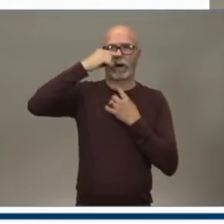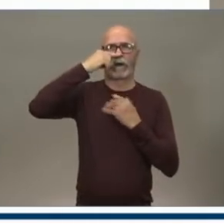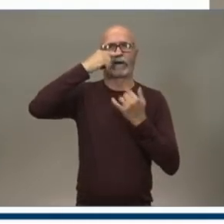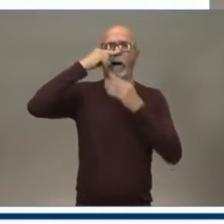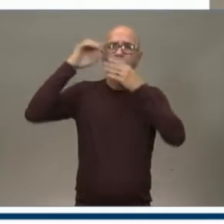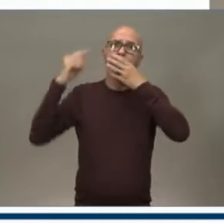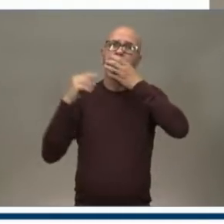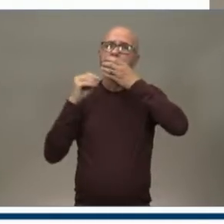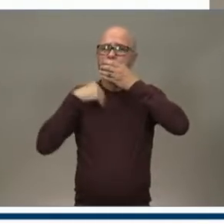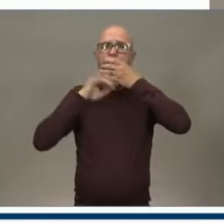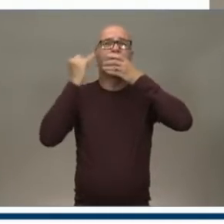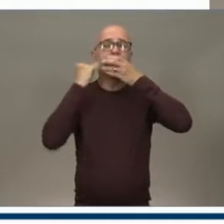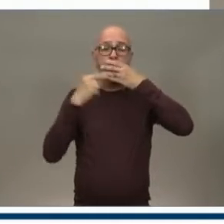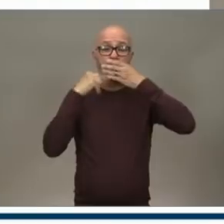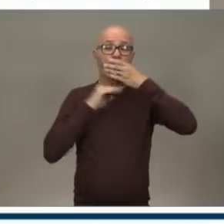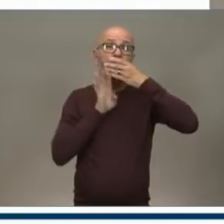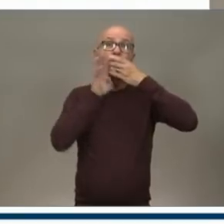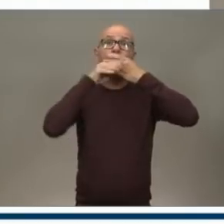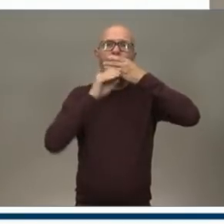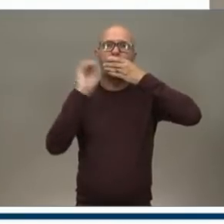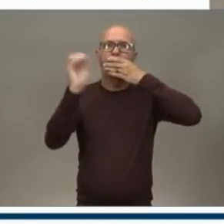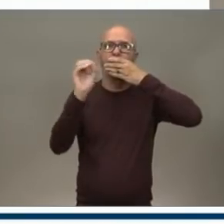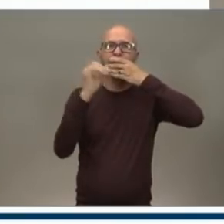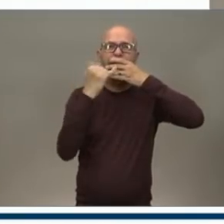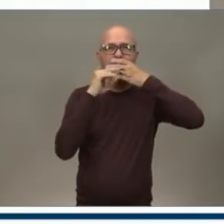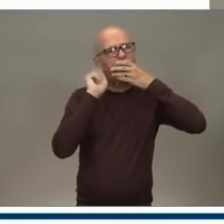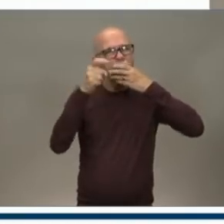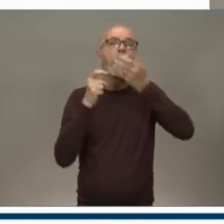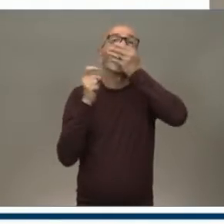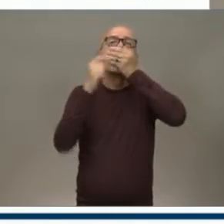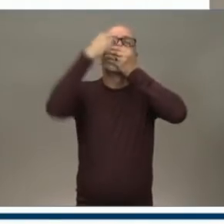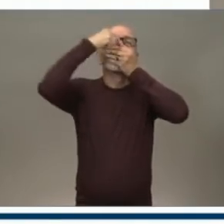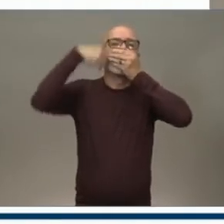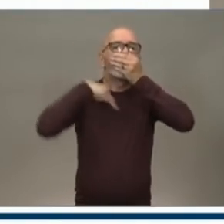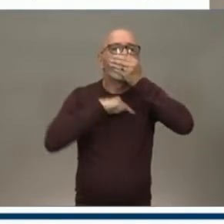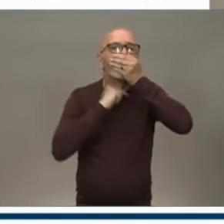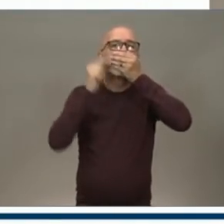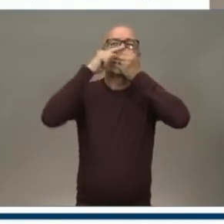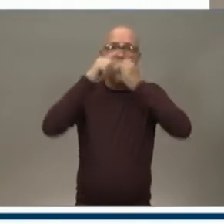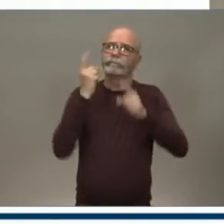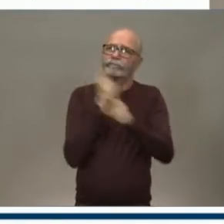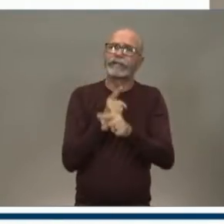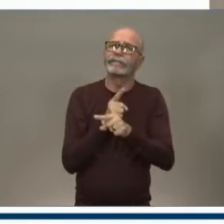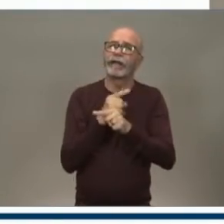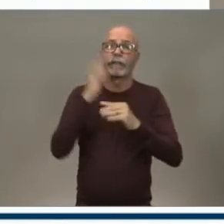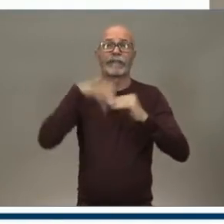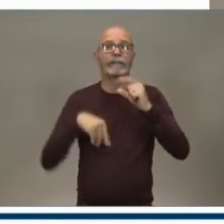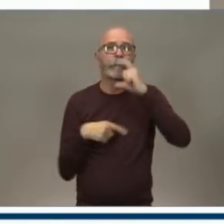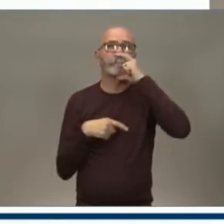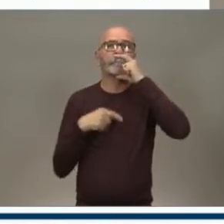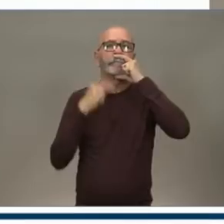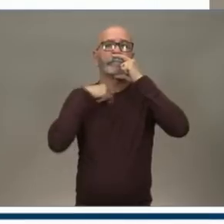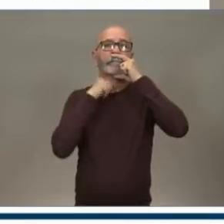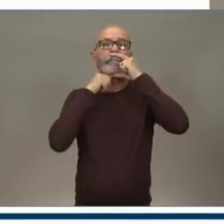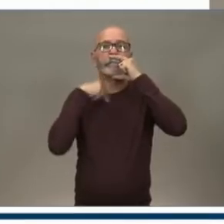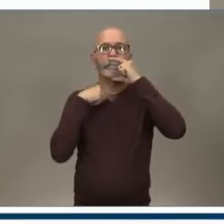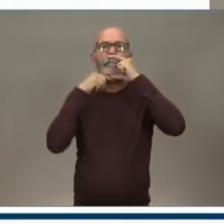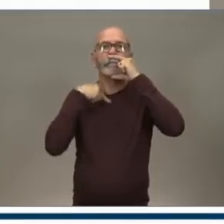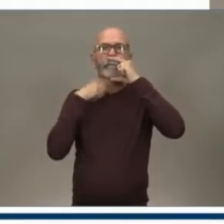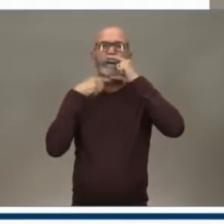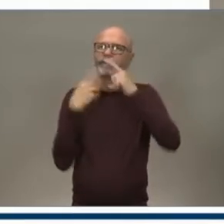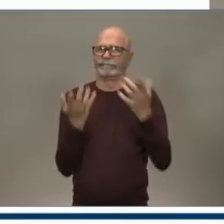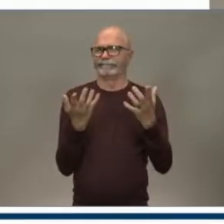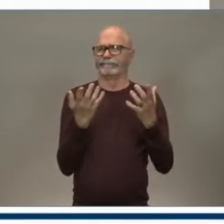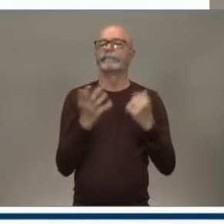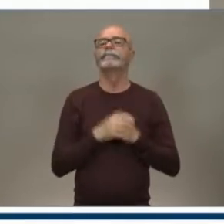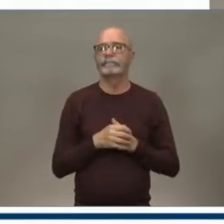need to maintain physical distance by staying 2 meters or 6 feet apart from others wherever possible, and